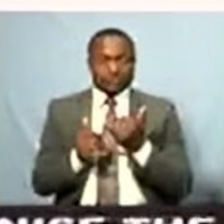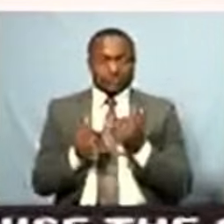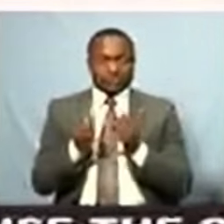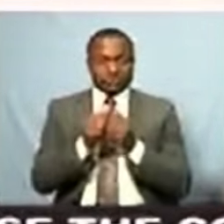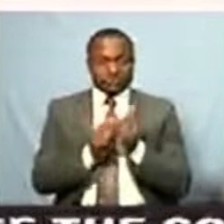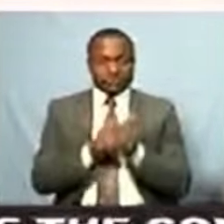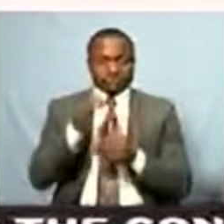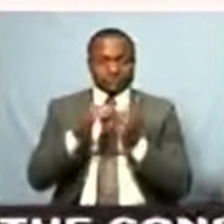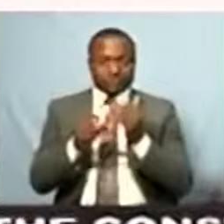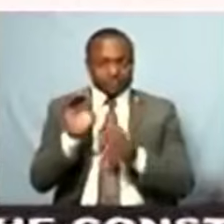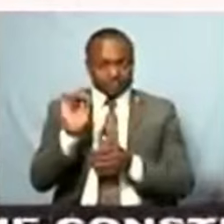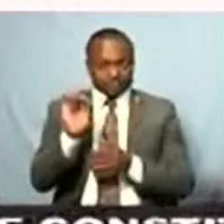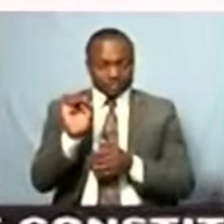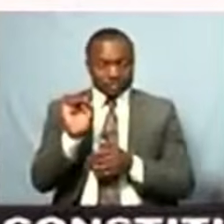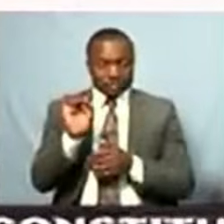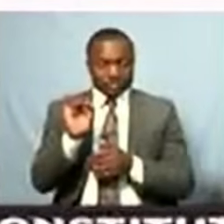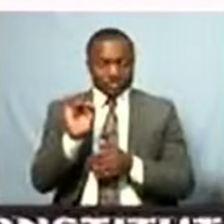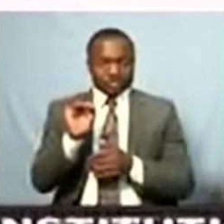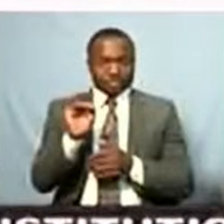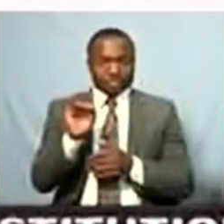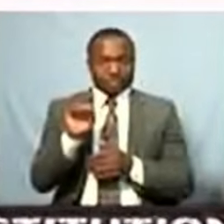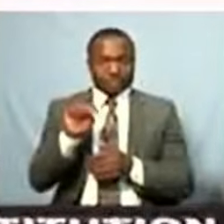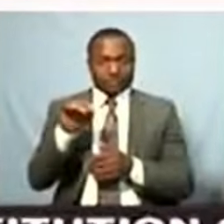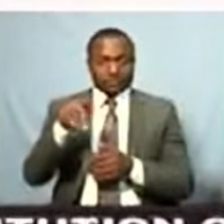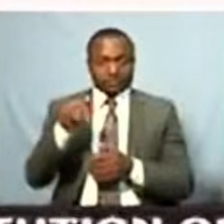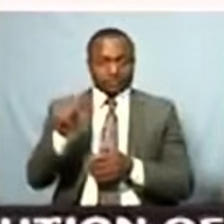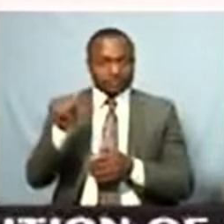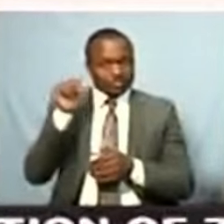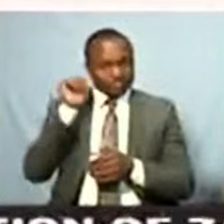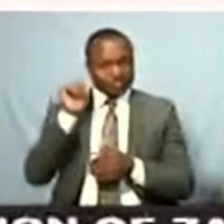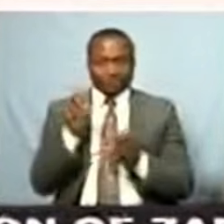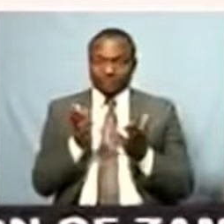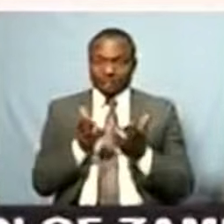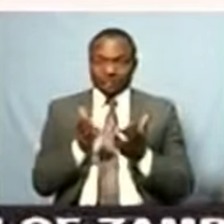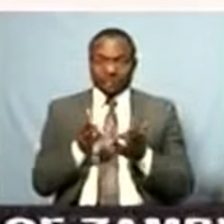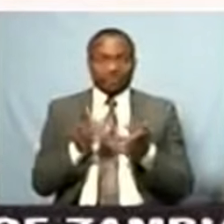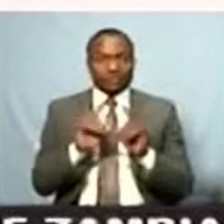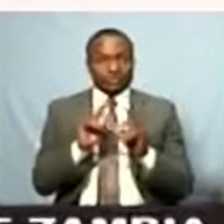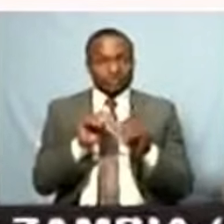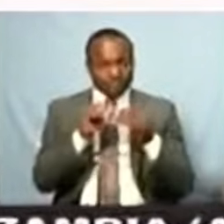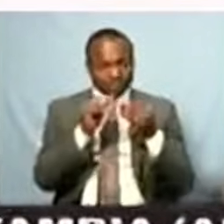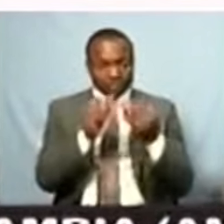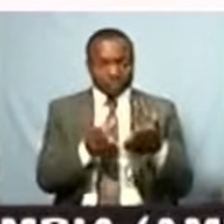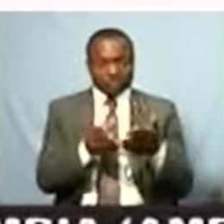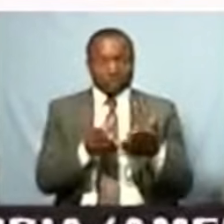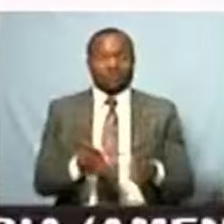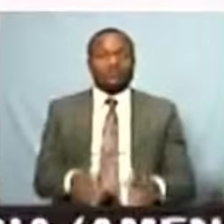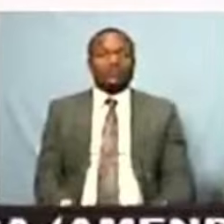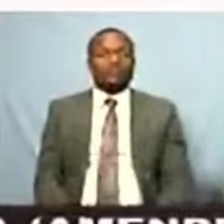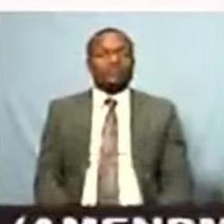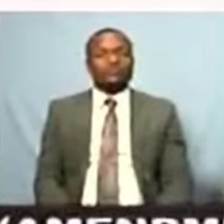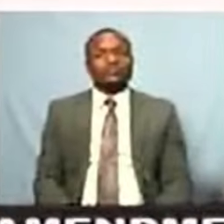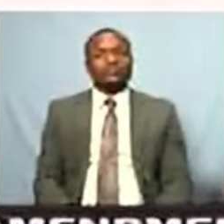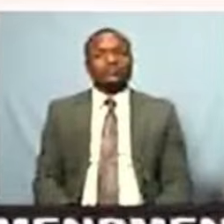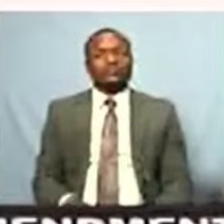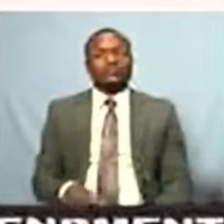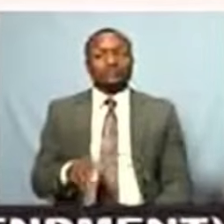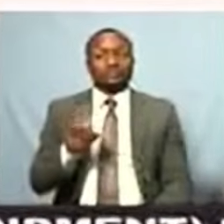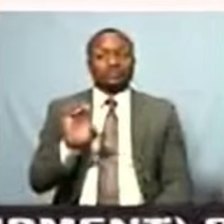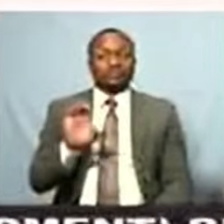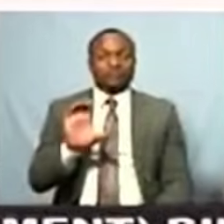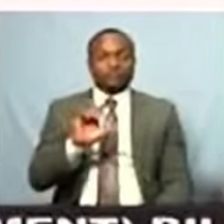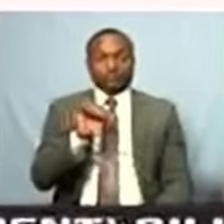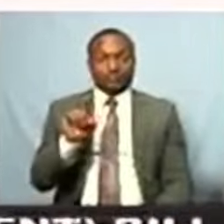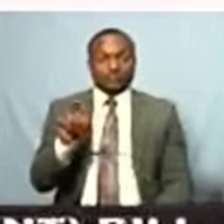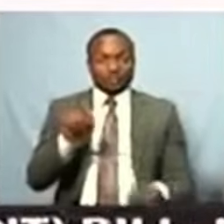regards to clause 18, NIPA has no objection also as far as where it provides that the Electoral Commission shall